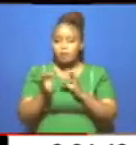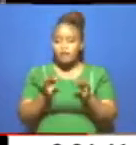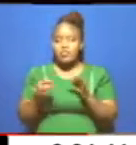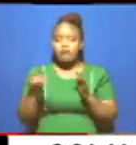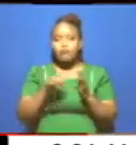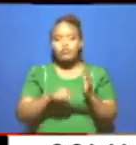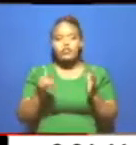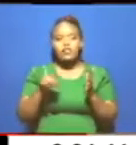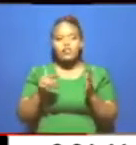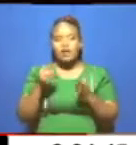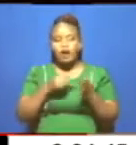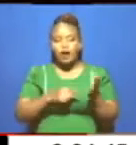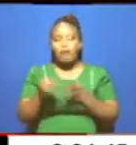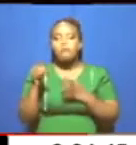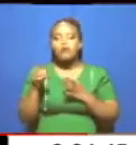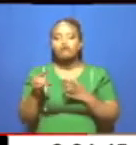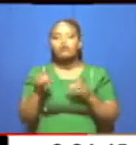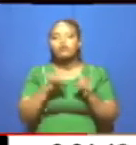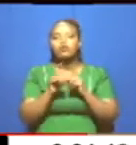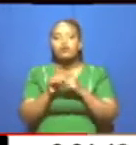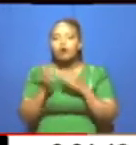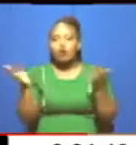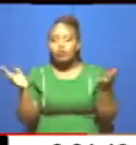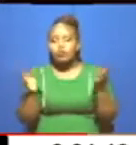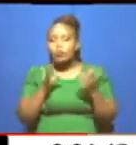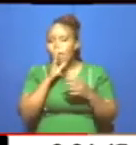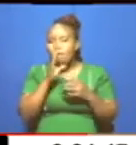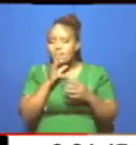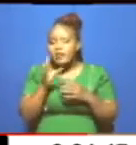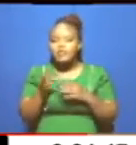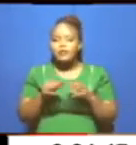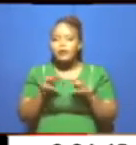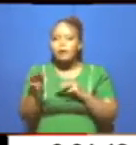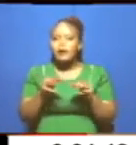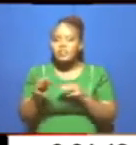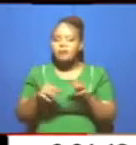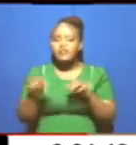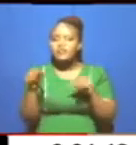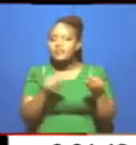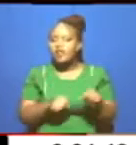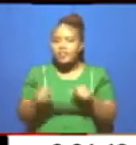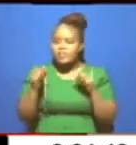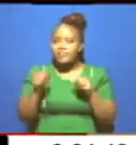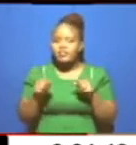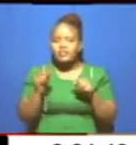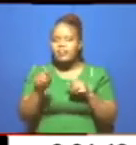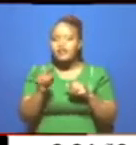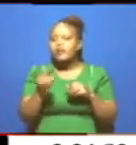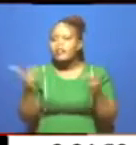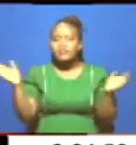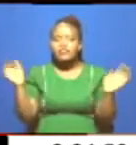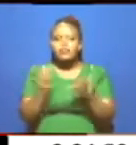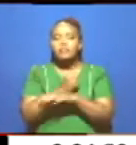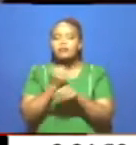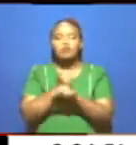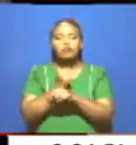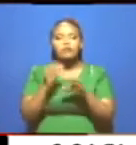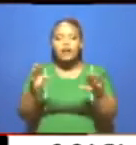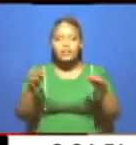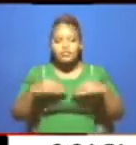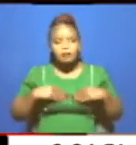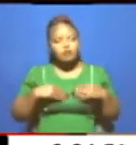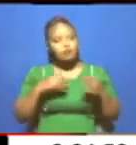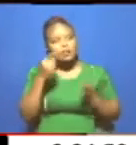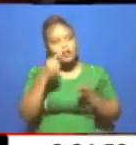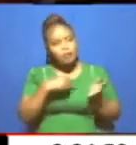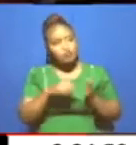BPS and the debt management strategy, it shall not be construed to be an approval to exceed